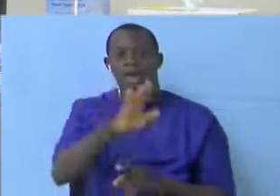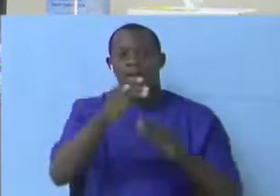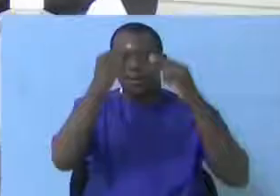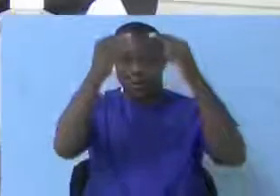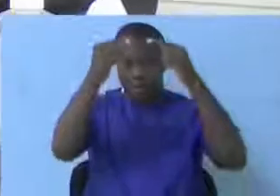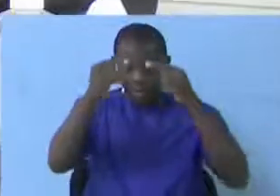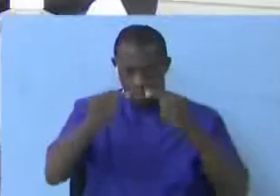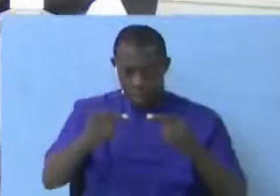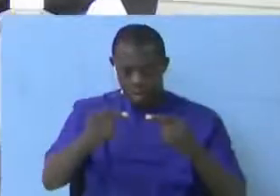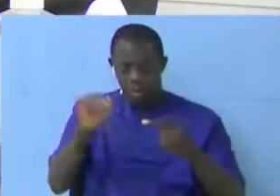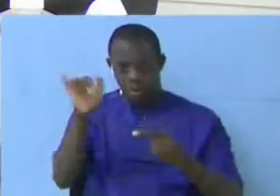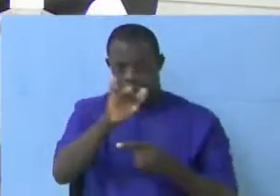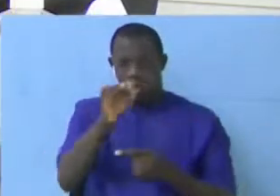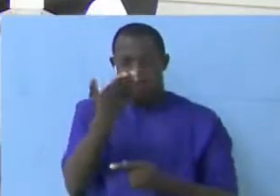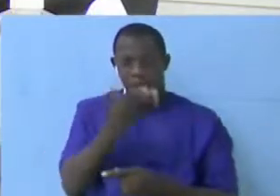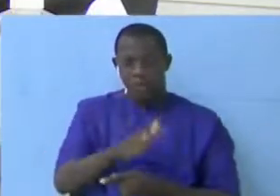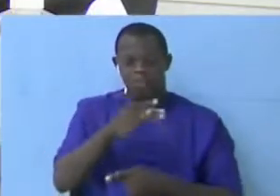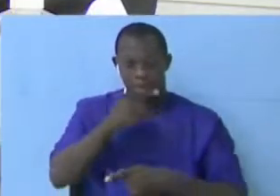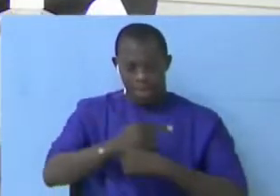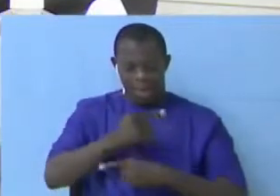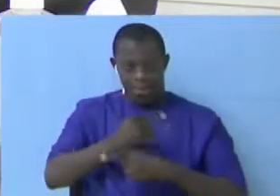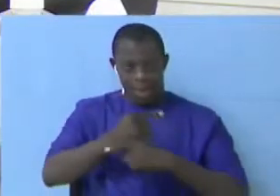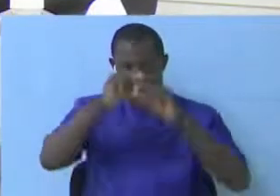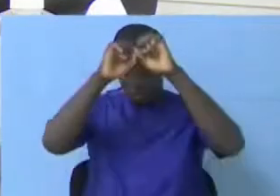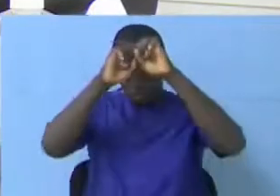Gambia government